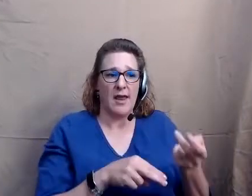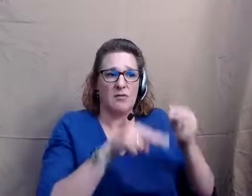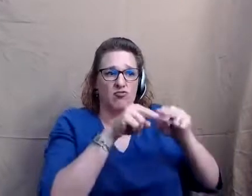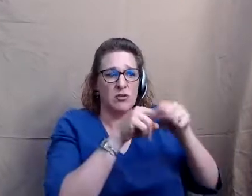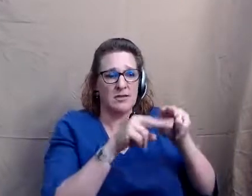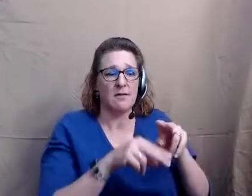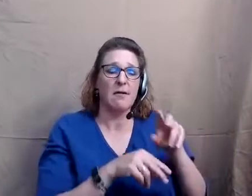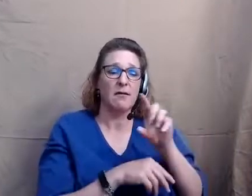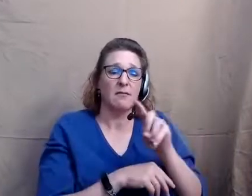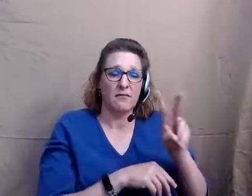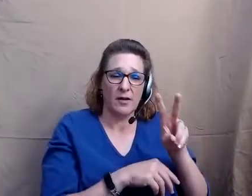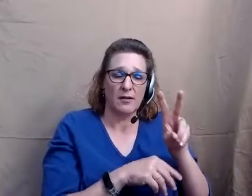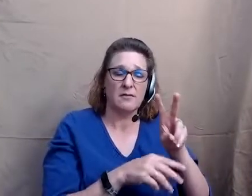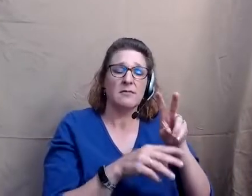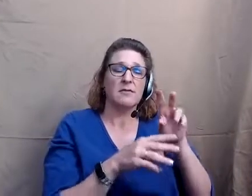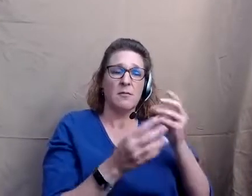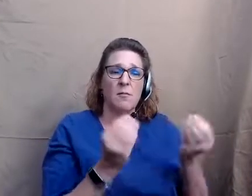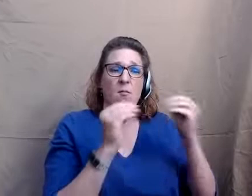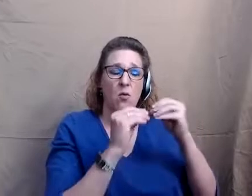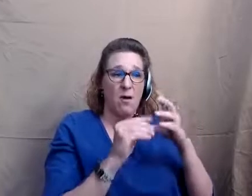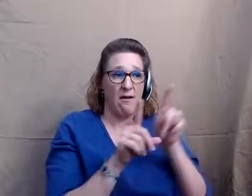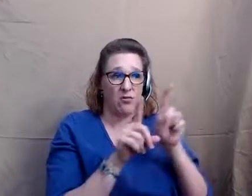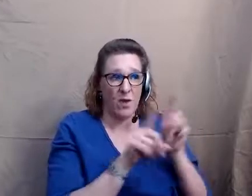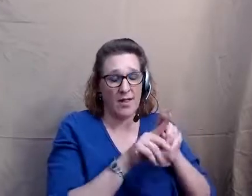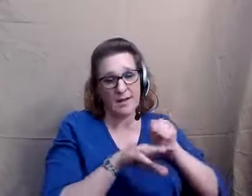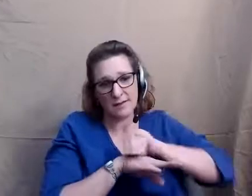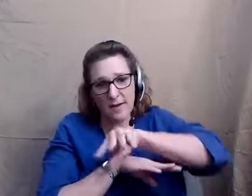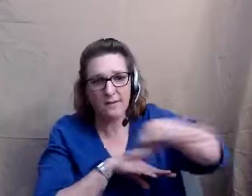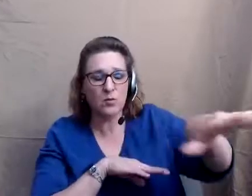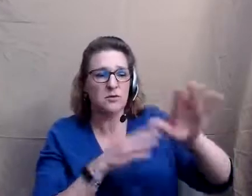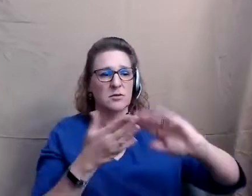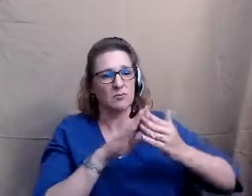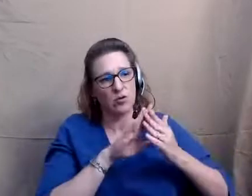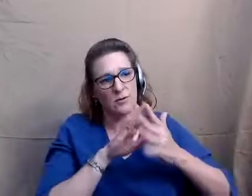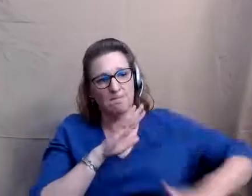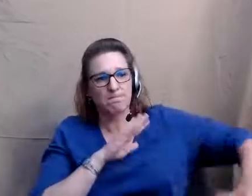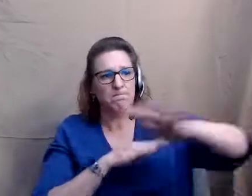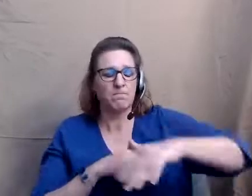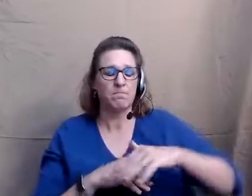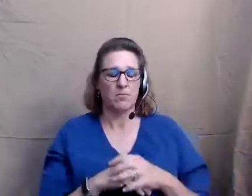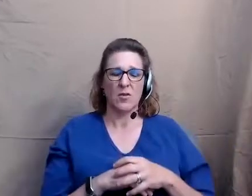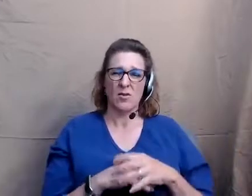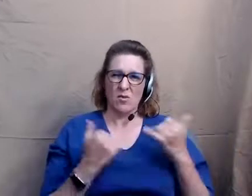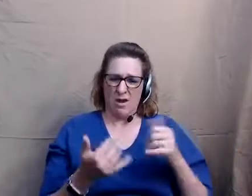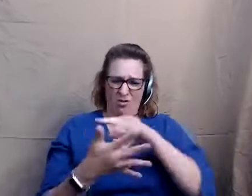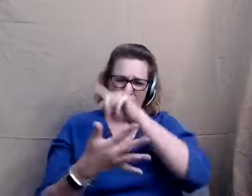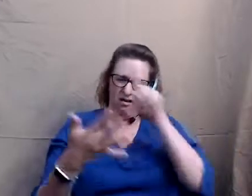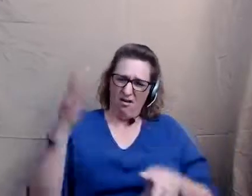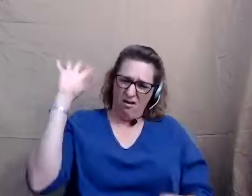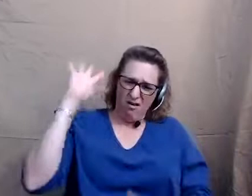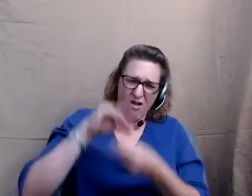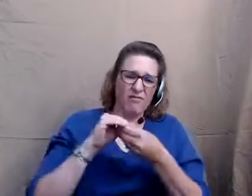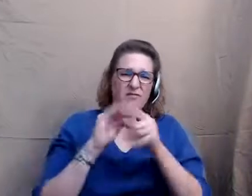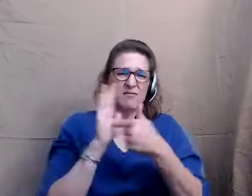community impact. So, knowing all of this in our state, what do we do? I would say that